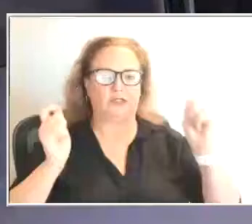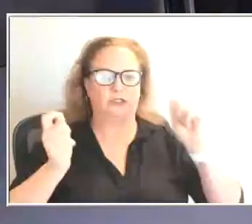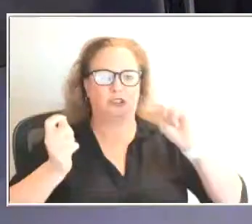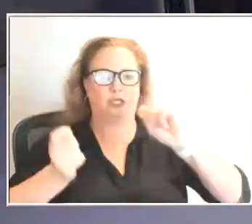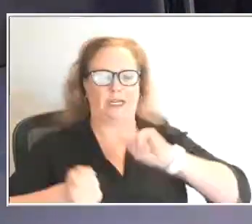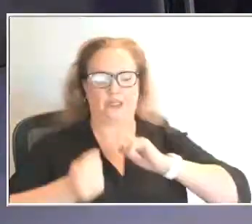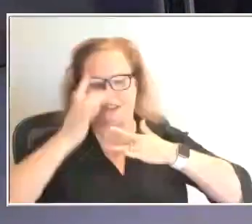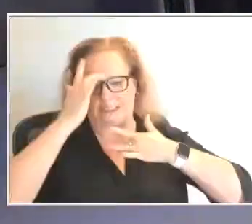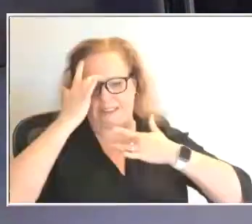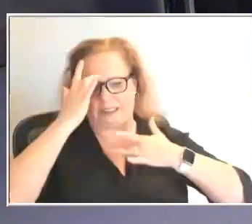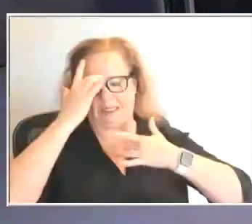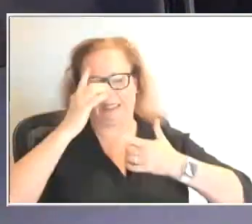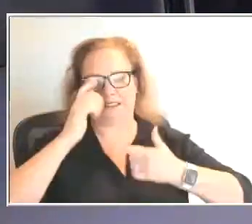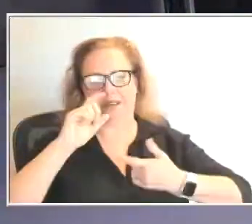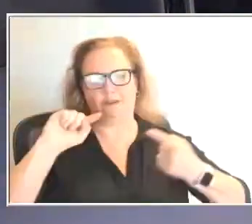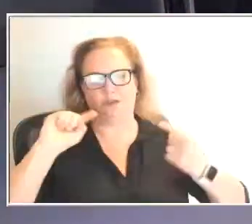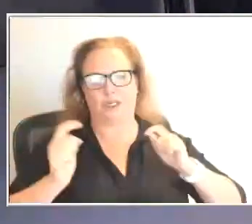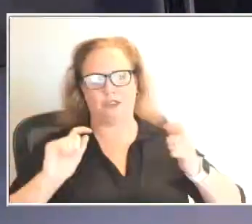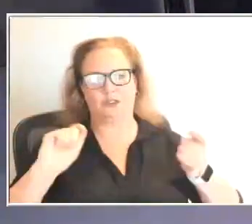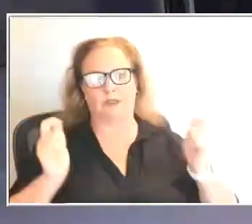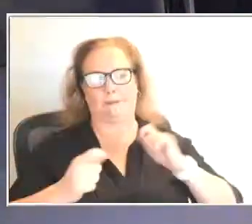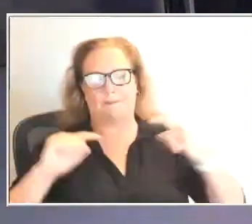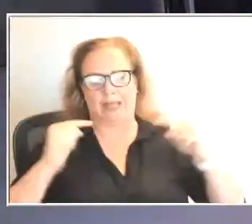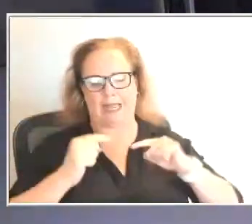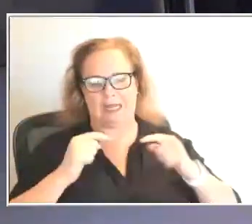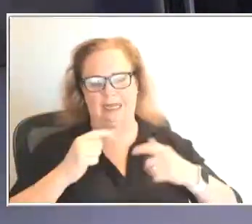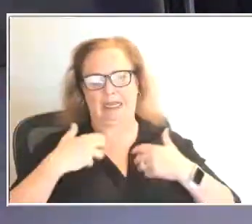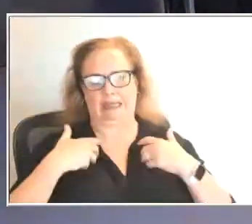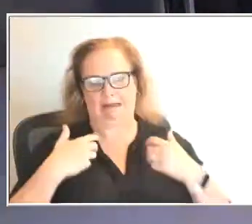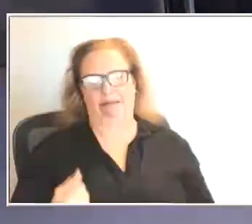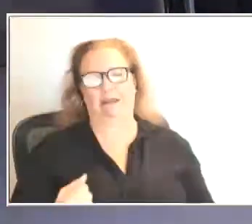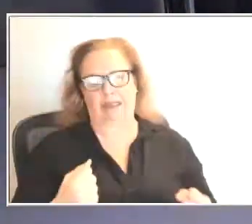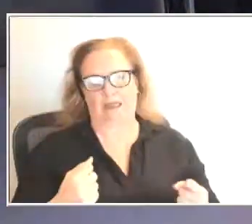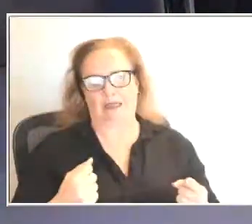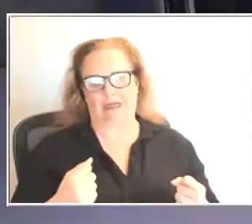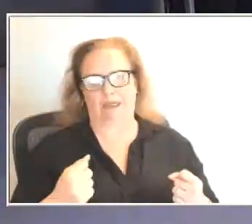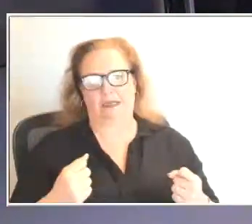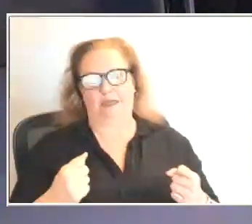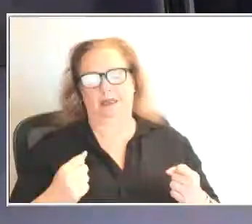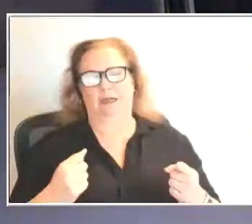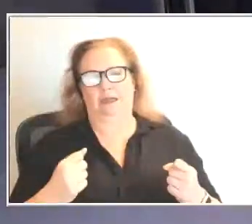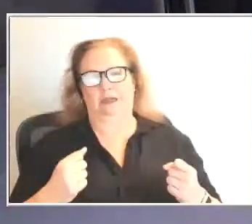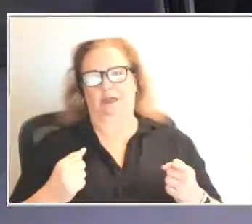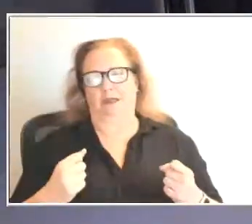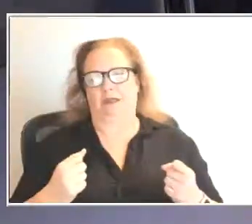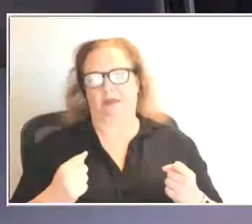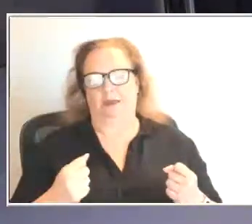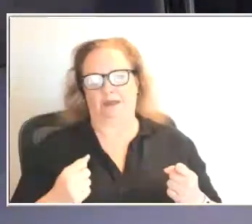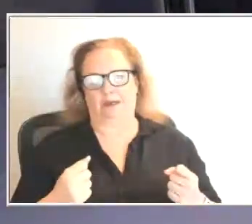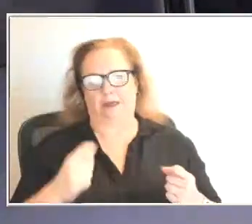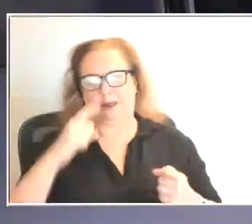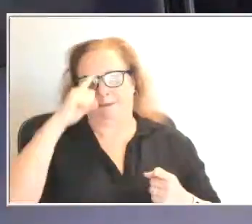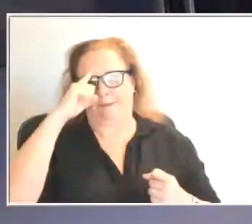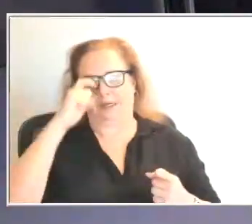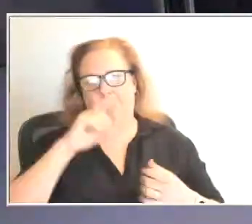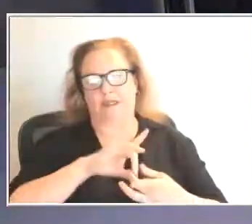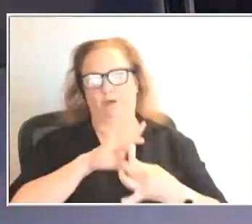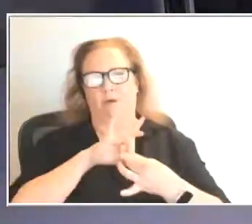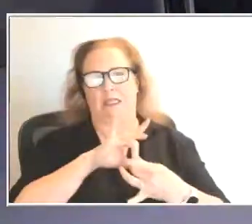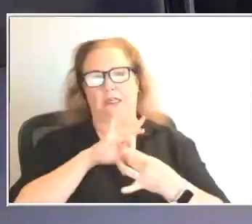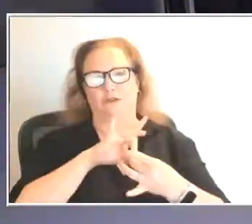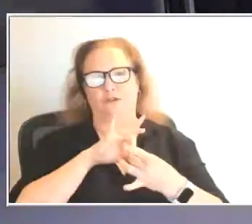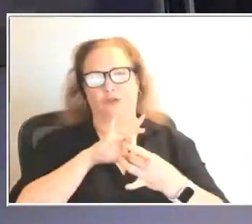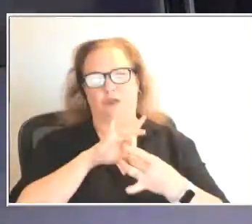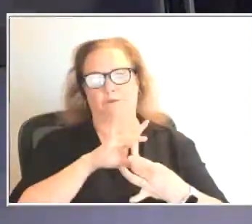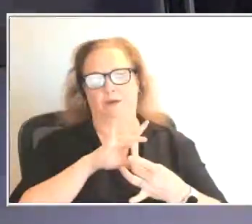the course of pain, the course of healing, the course of doing what you're supposed to do, because of the relationship our nurses